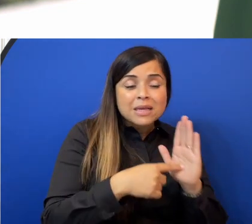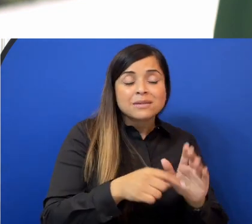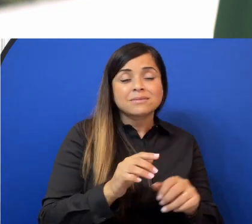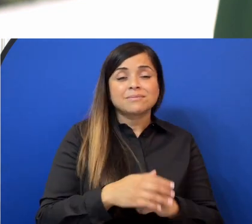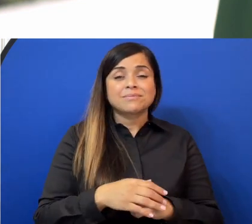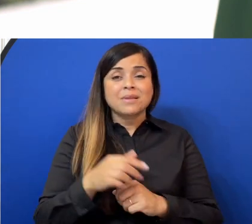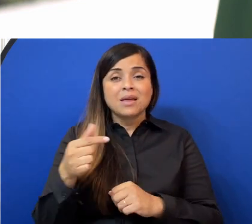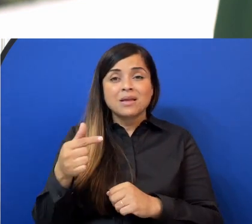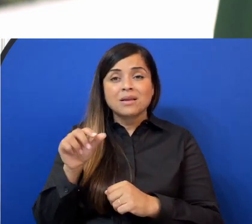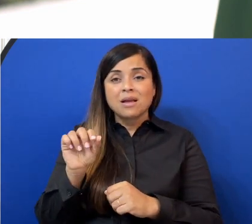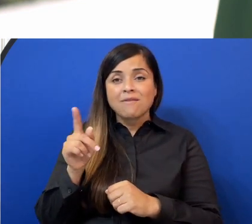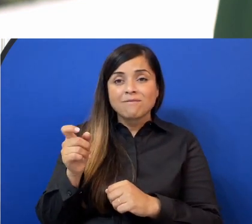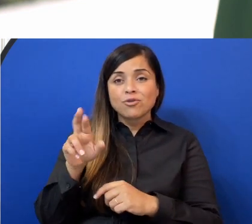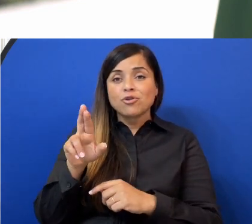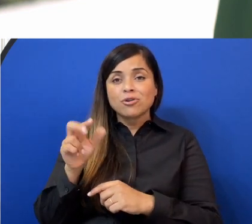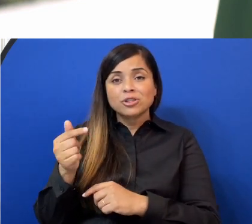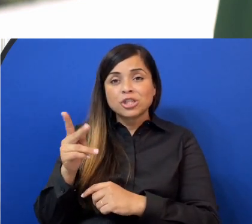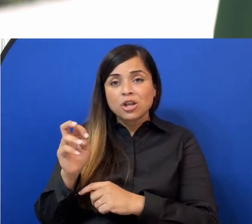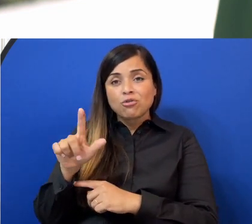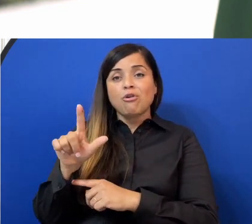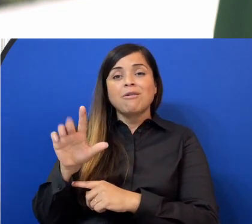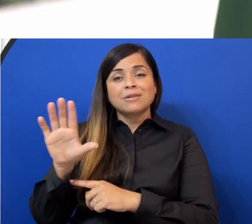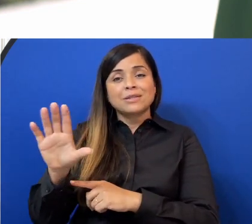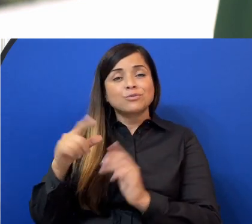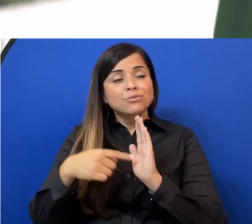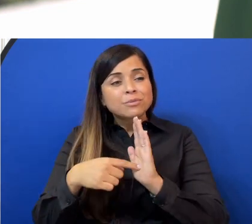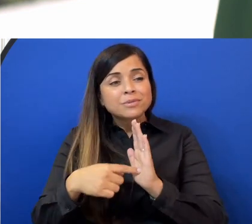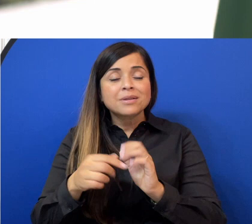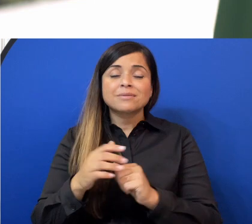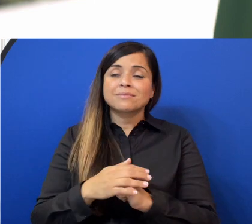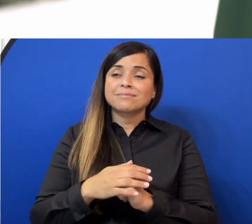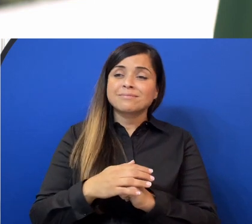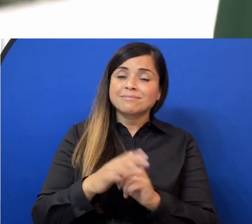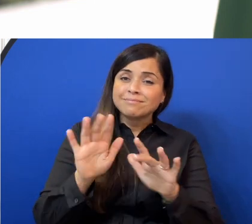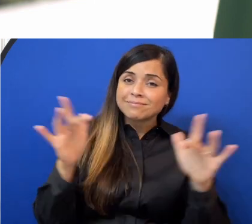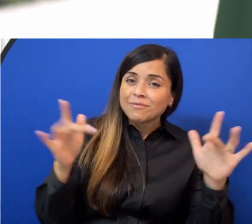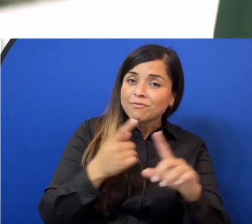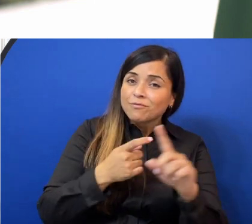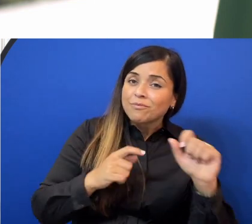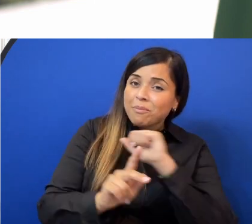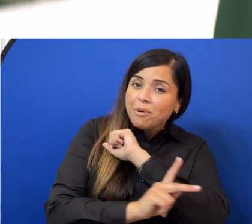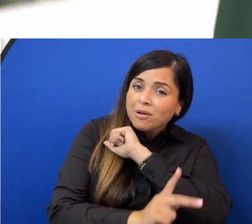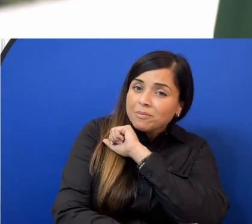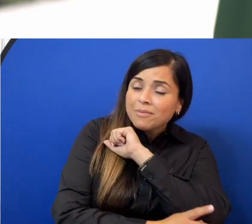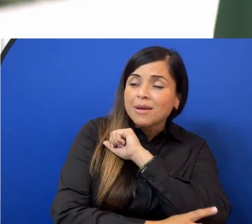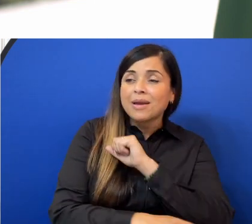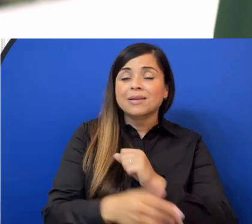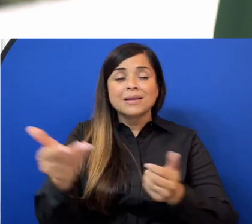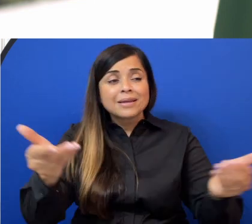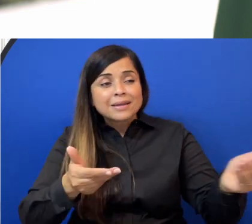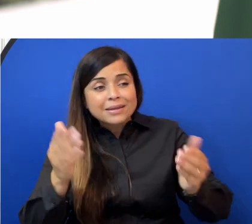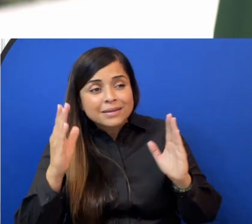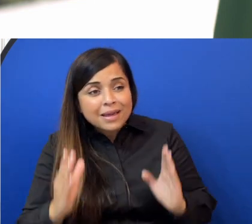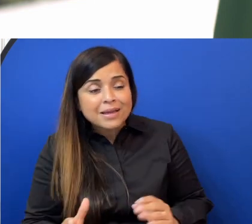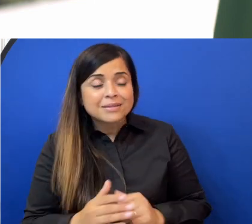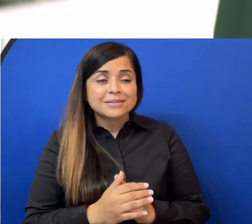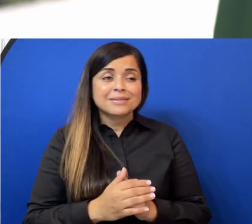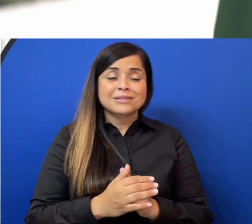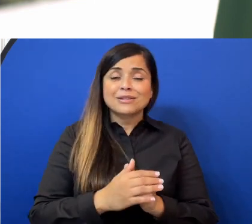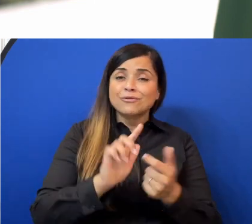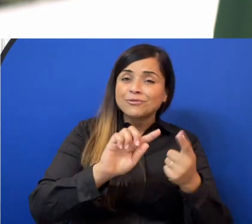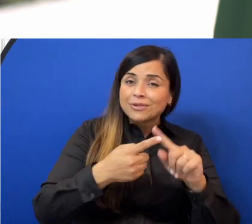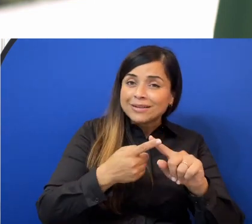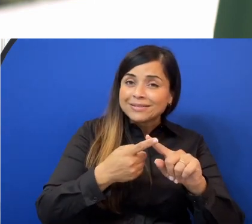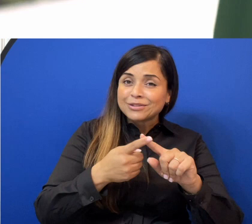General, Parliament, and the government, distinguished guests, friends, and colleagues. Welcome to the delegation of the Ismaili Imamat